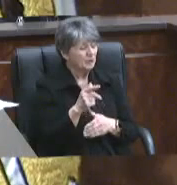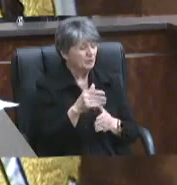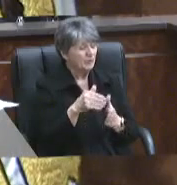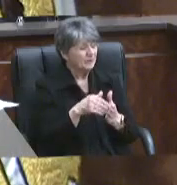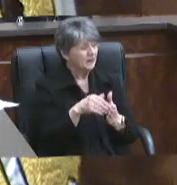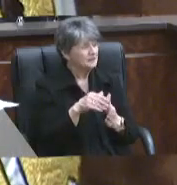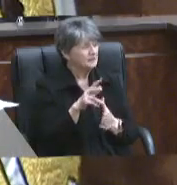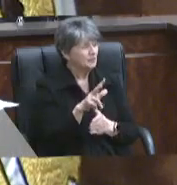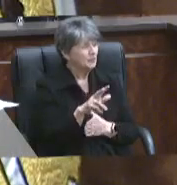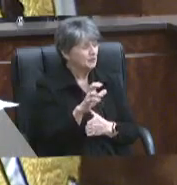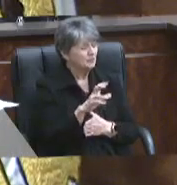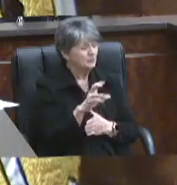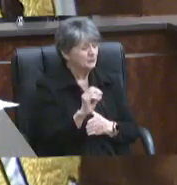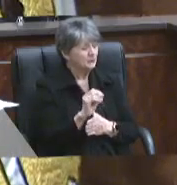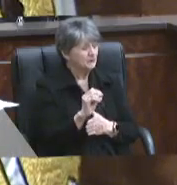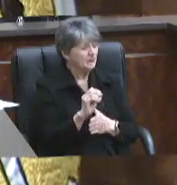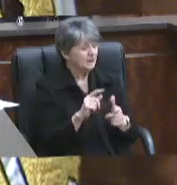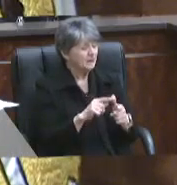$21,350. Then the